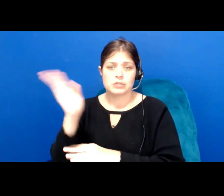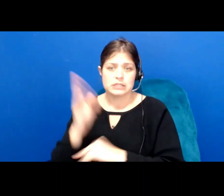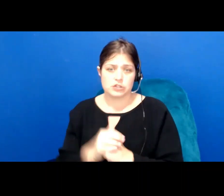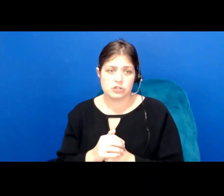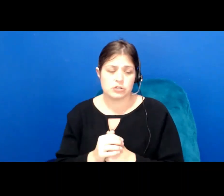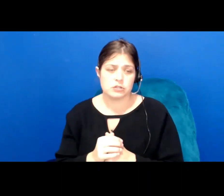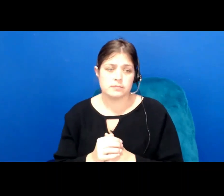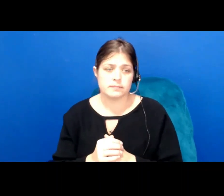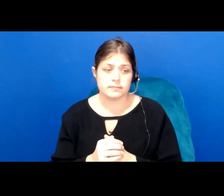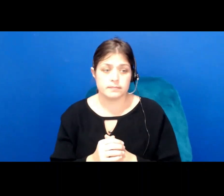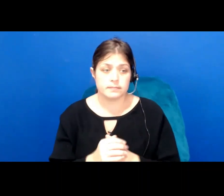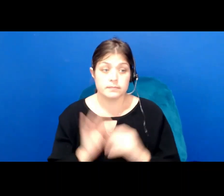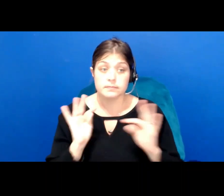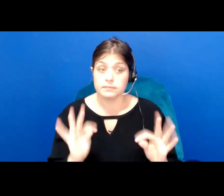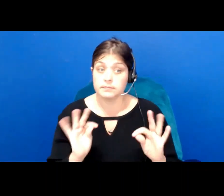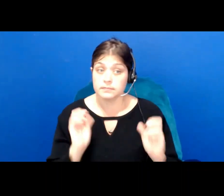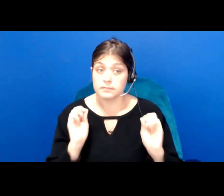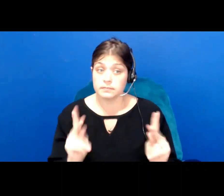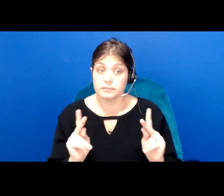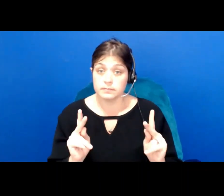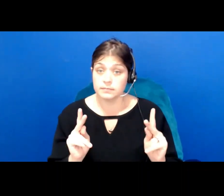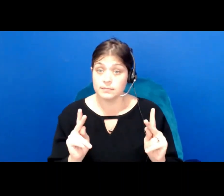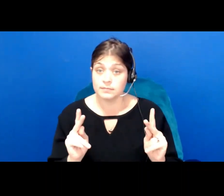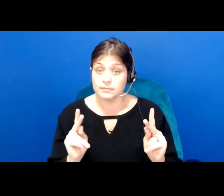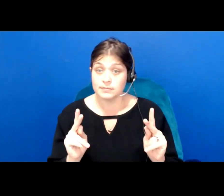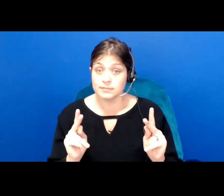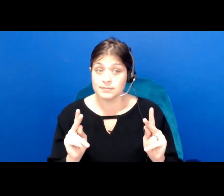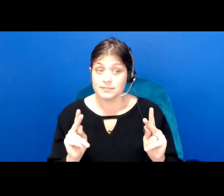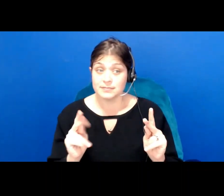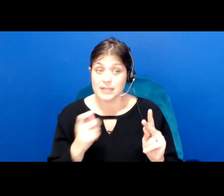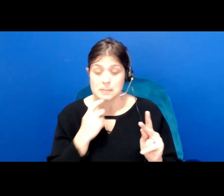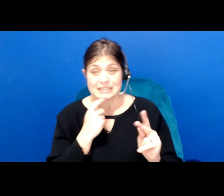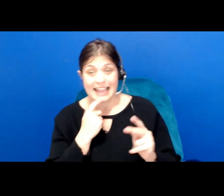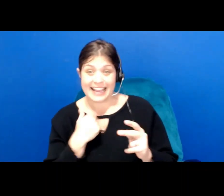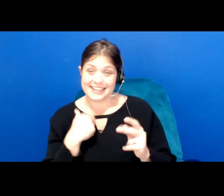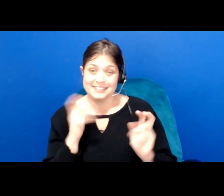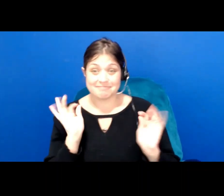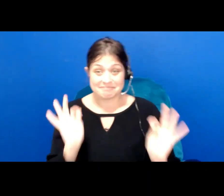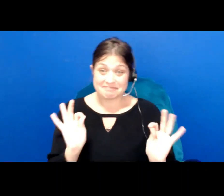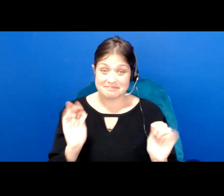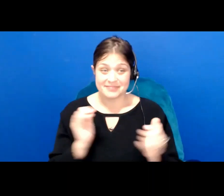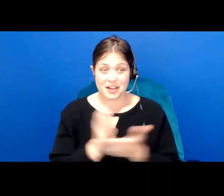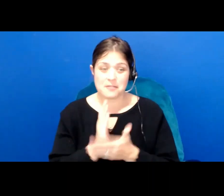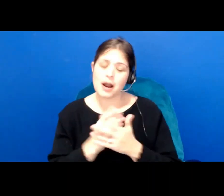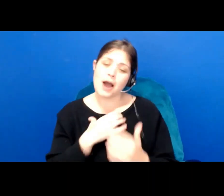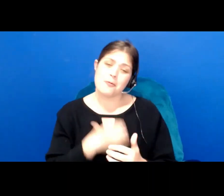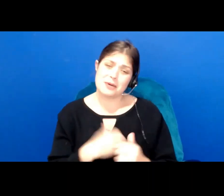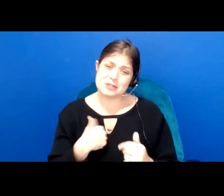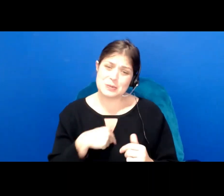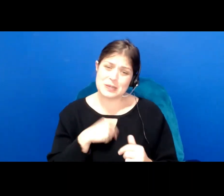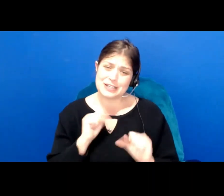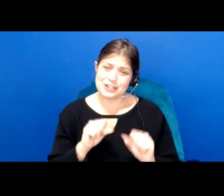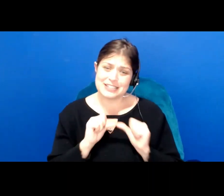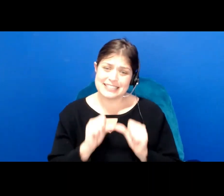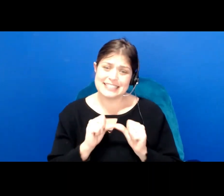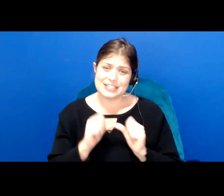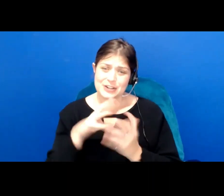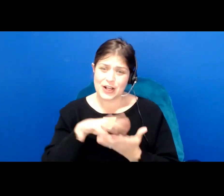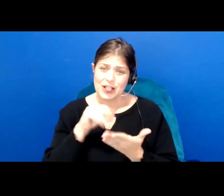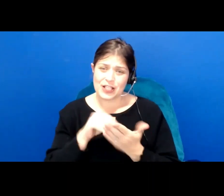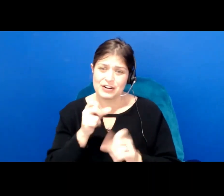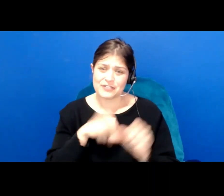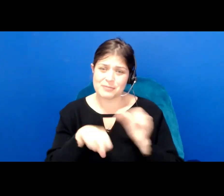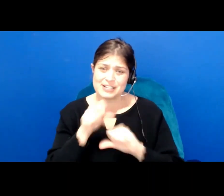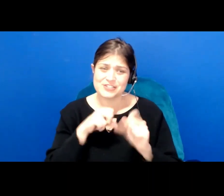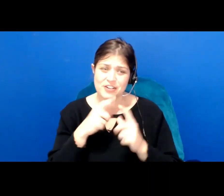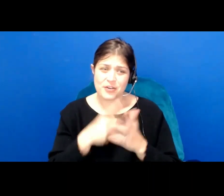All right. Well, I'm saying all right, although I wish we could continue to learn from you what else you would